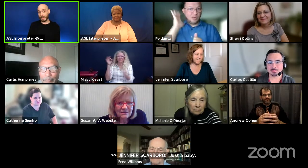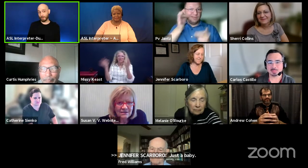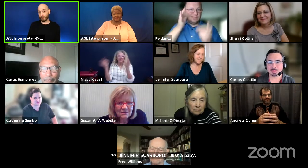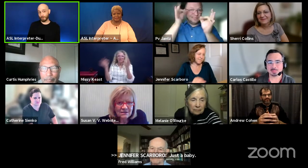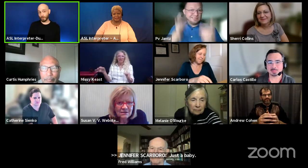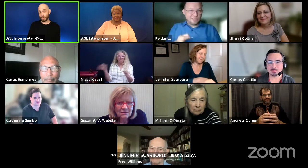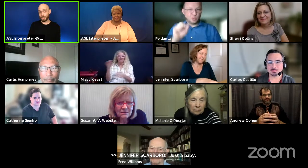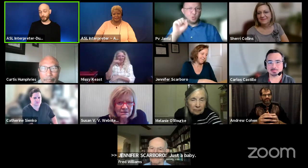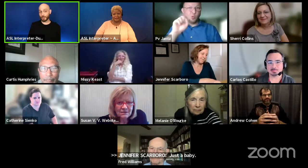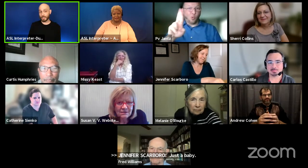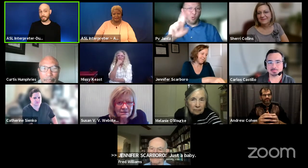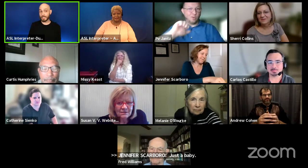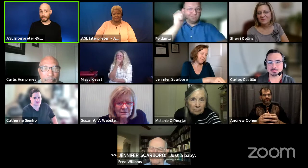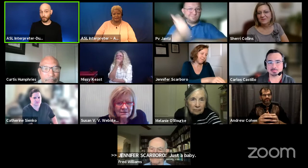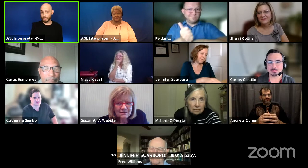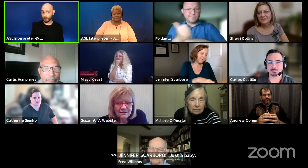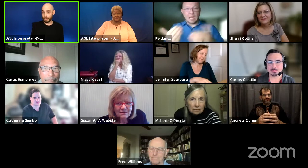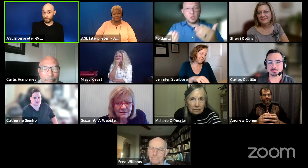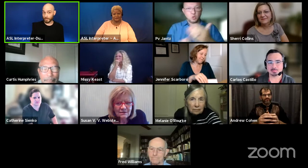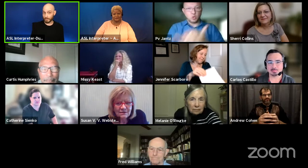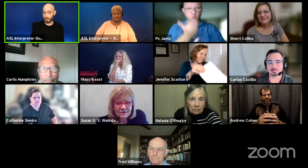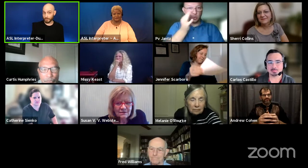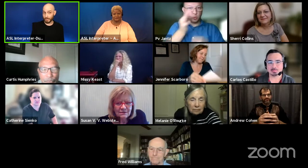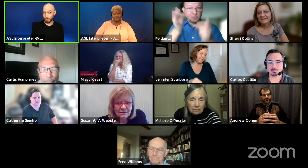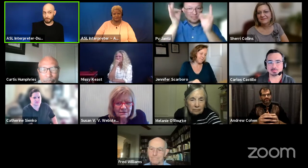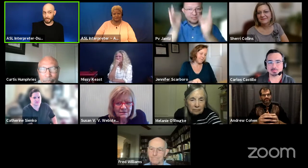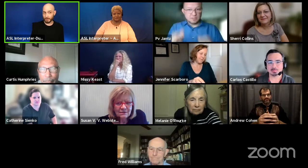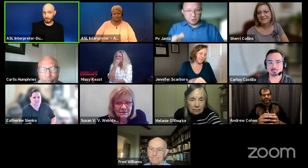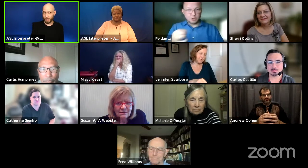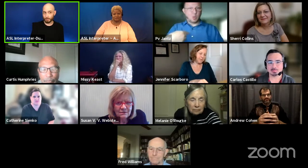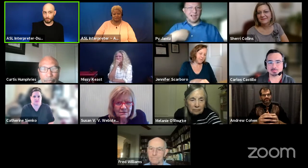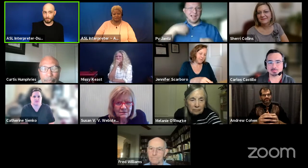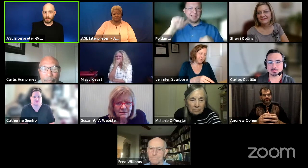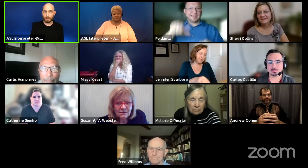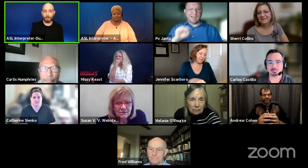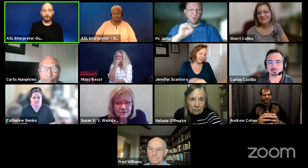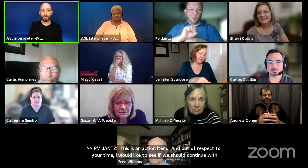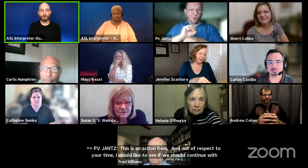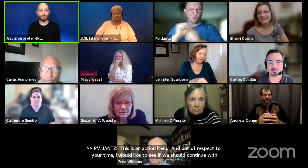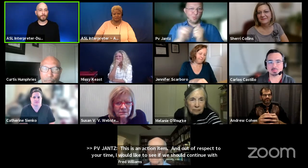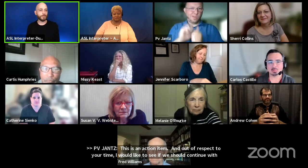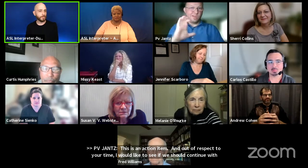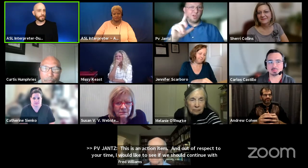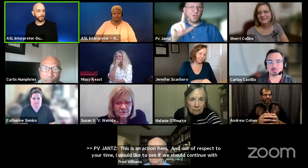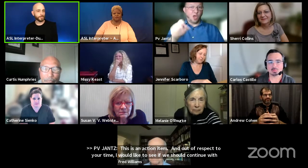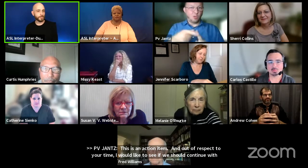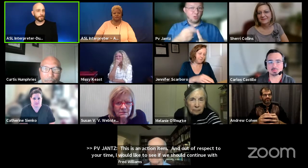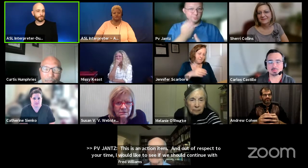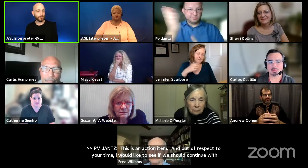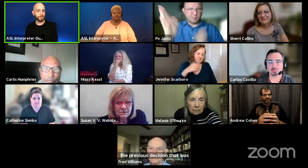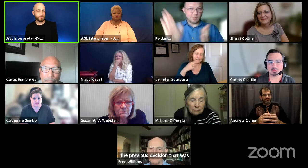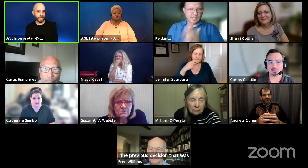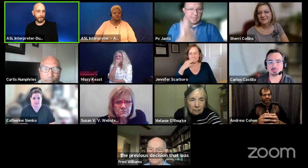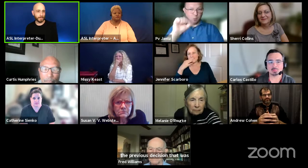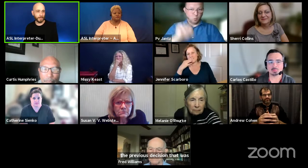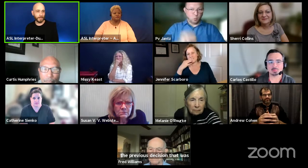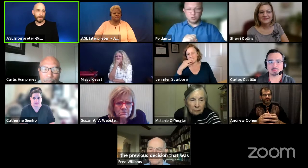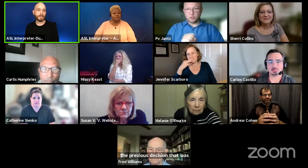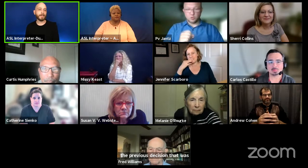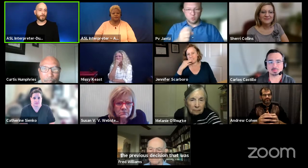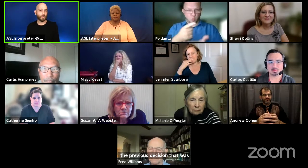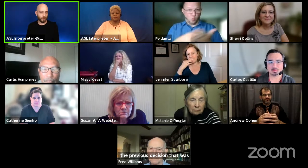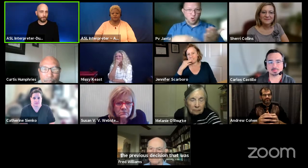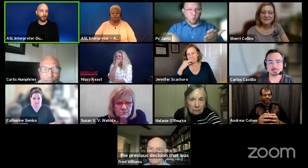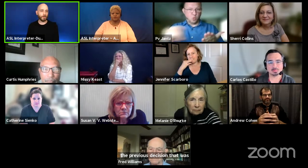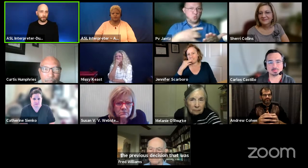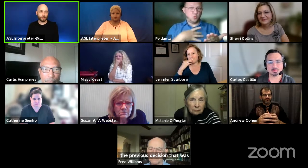see if we should continue with the previous decision that was made at the last board meeting, or if a new decision should be made,